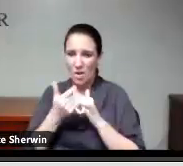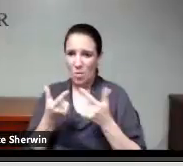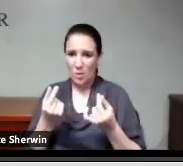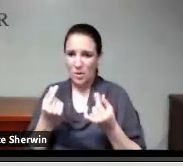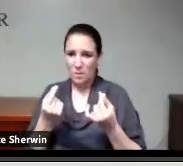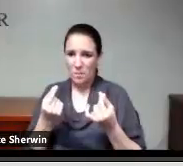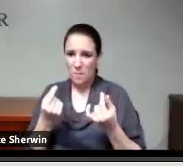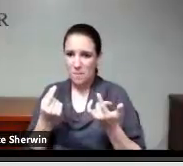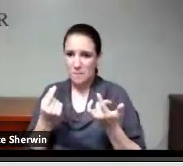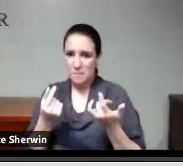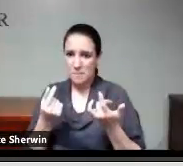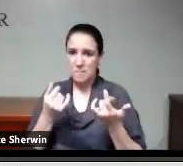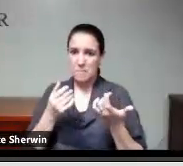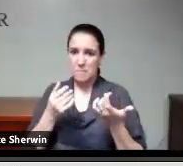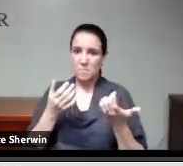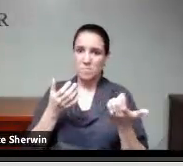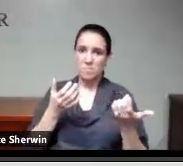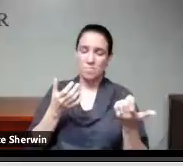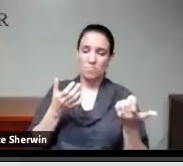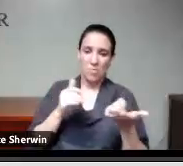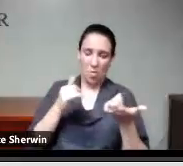know if we're effectively doing this?